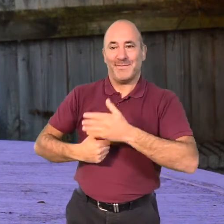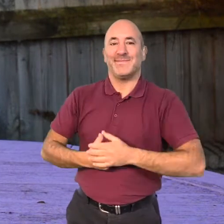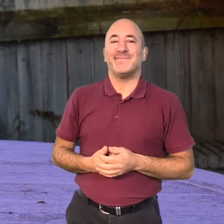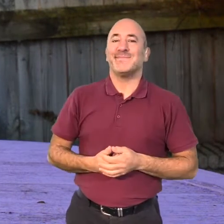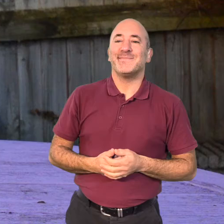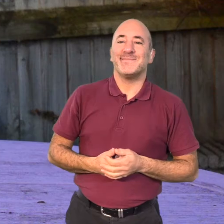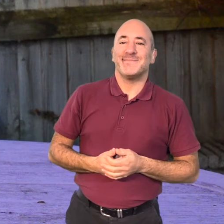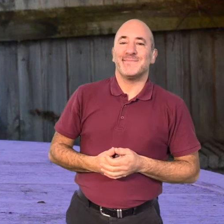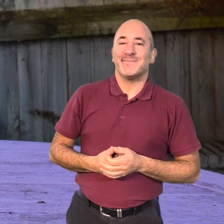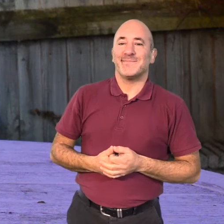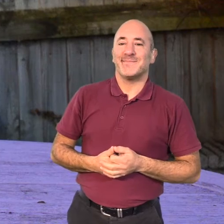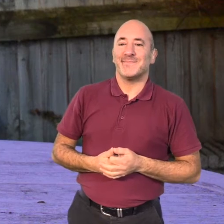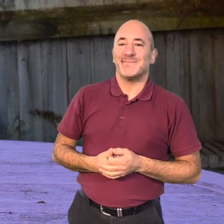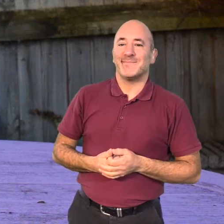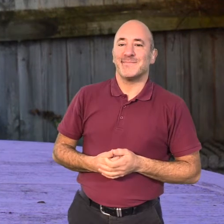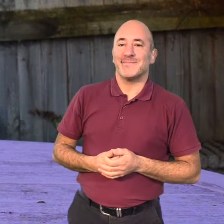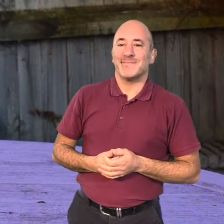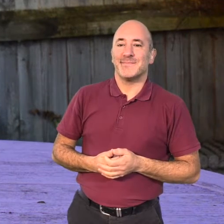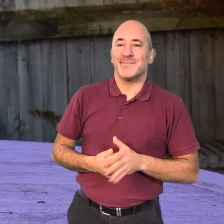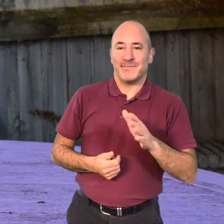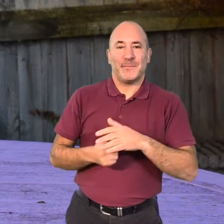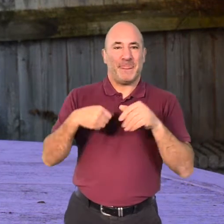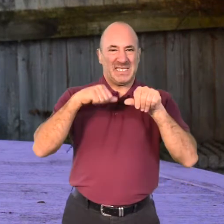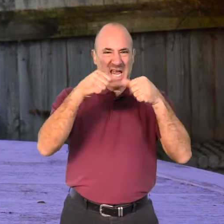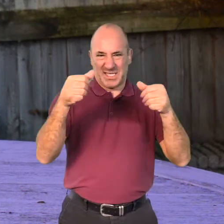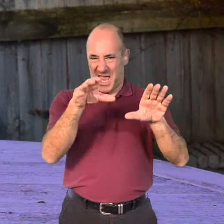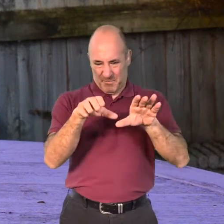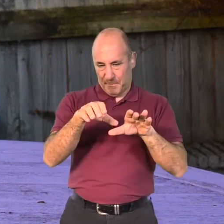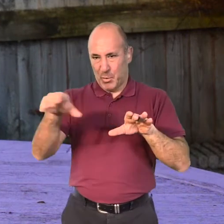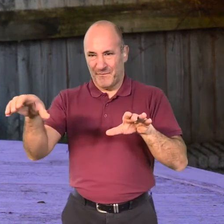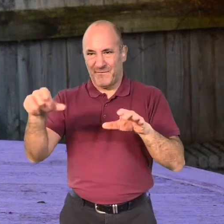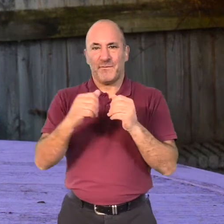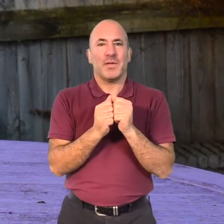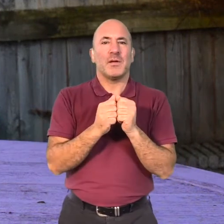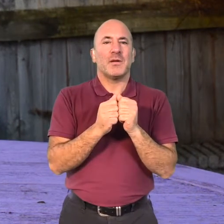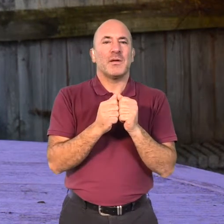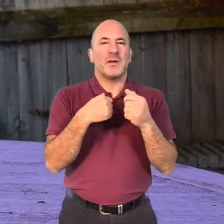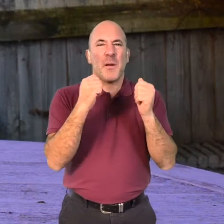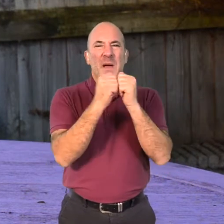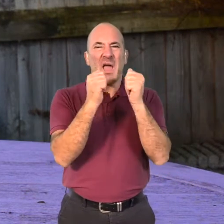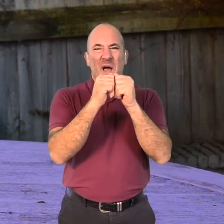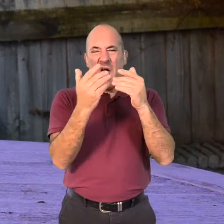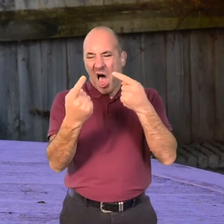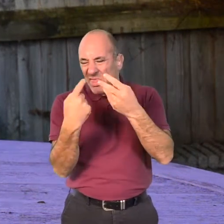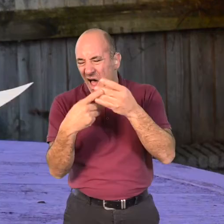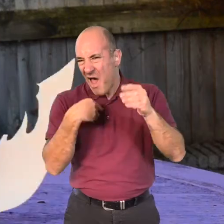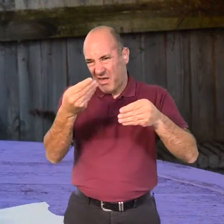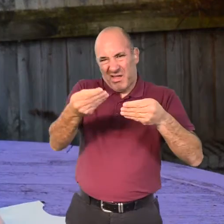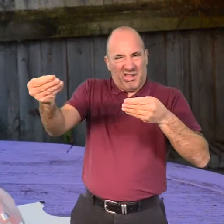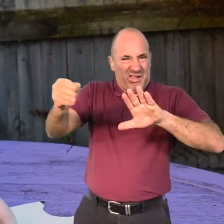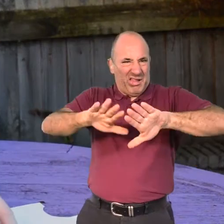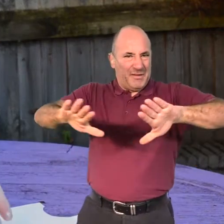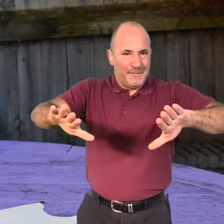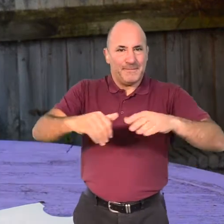me. So I'm going to put my sellotape to one side and put my scrap paper to